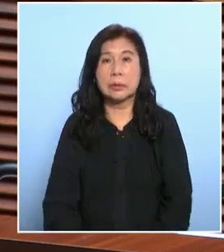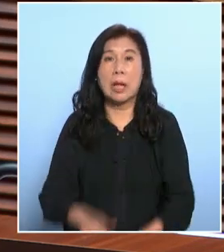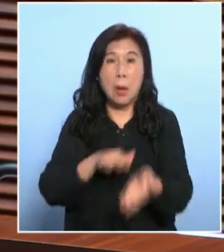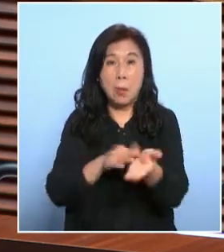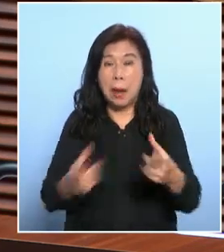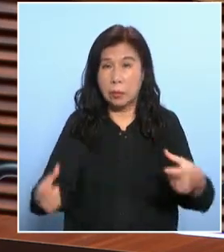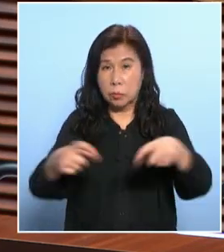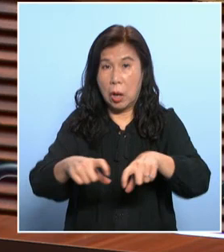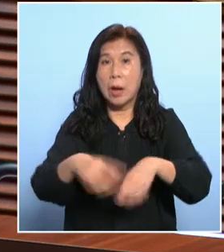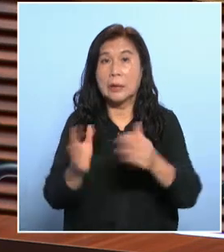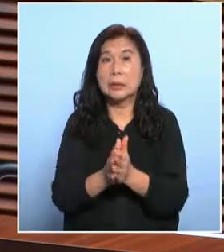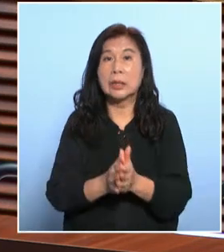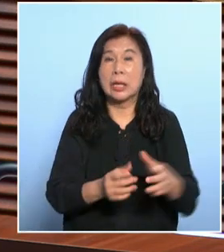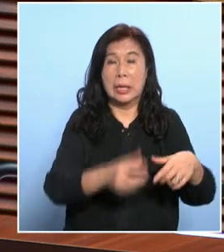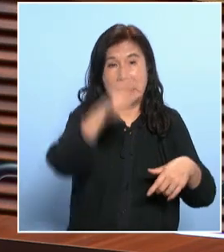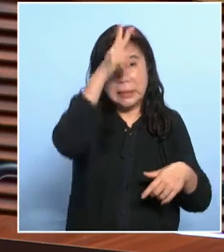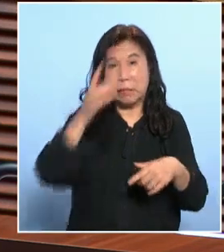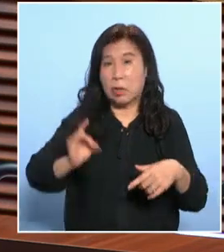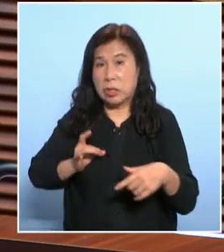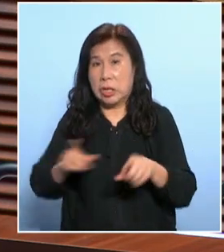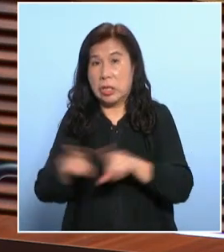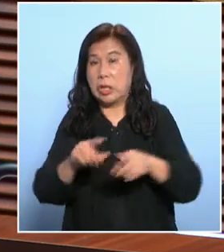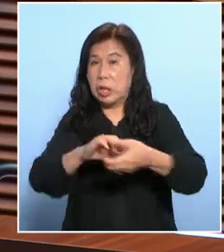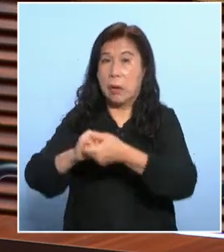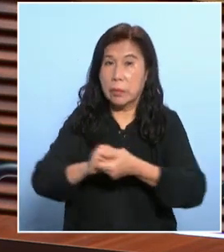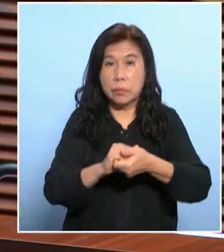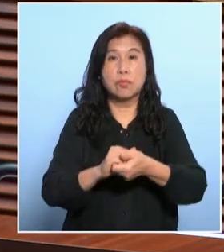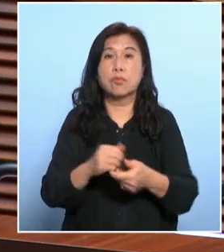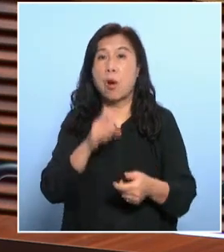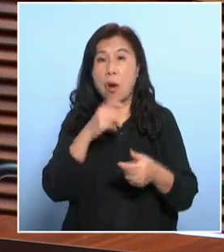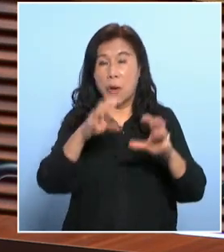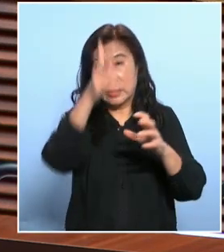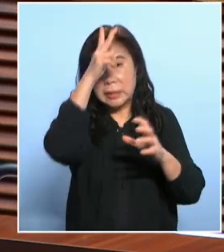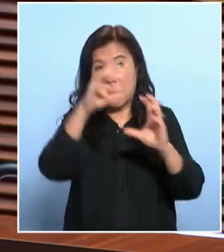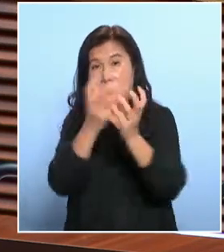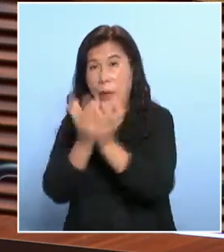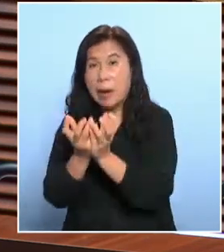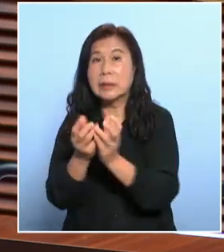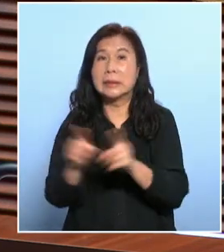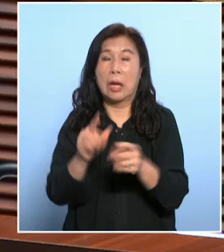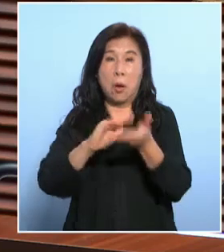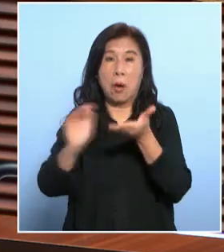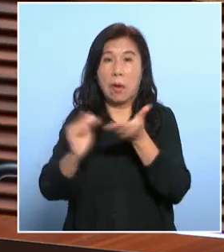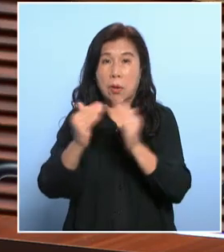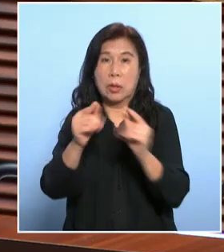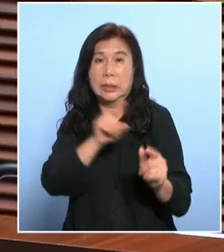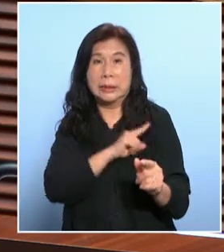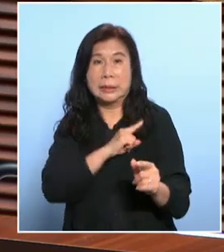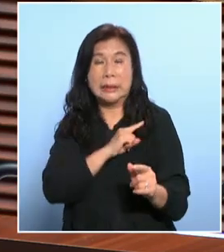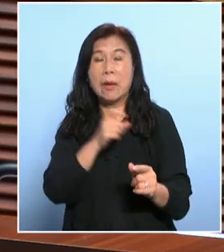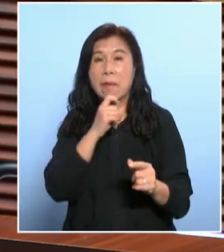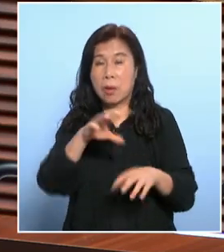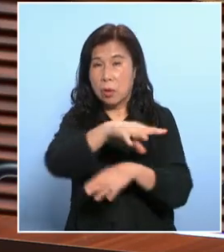personal accountability for healthcare services. Health